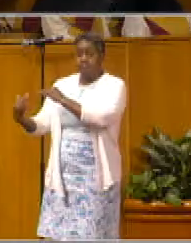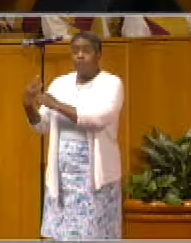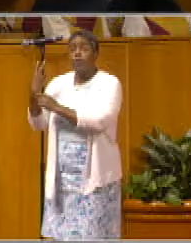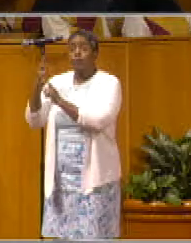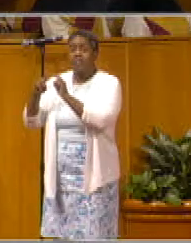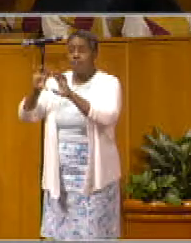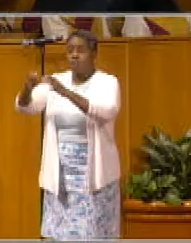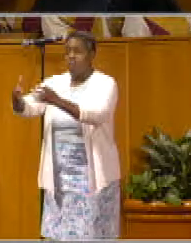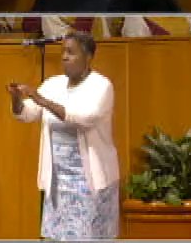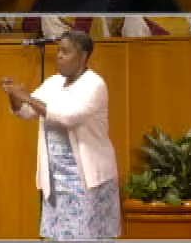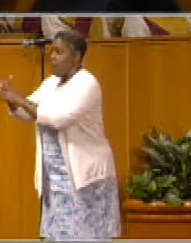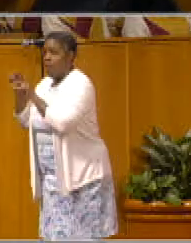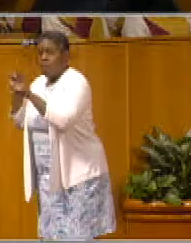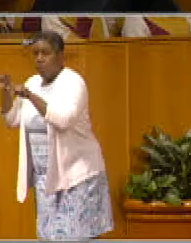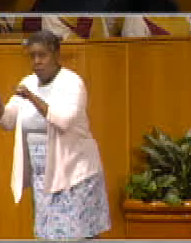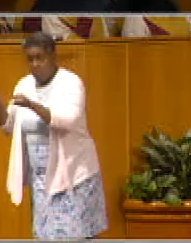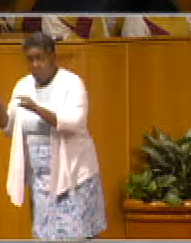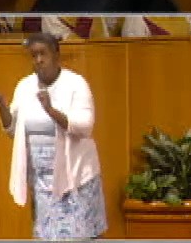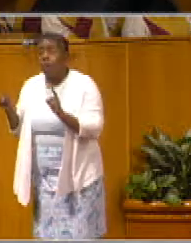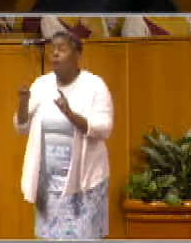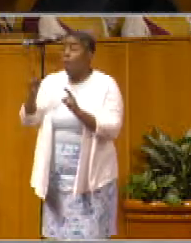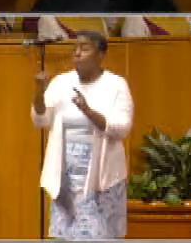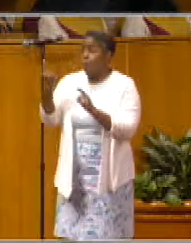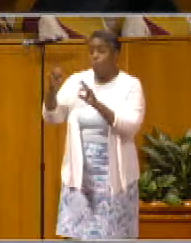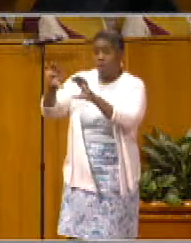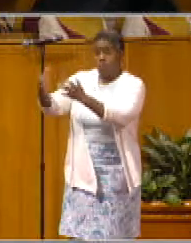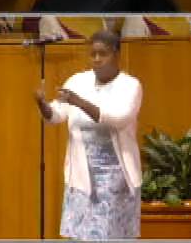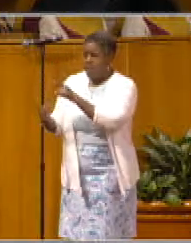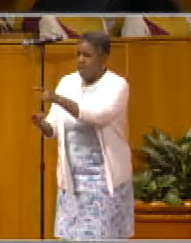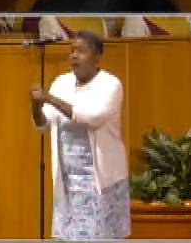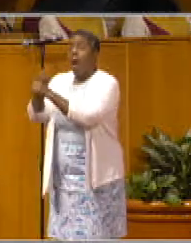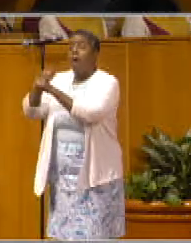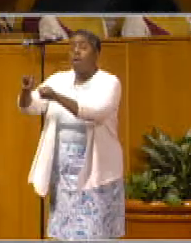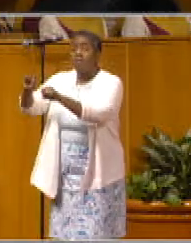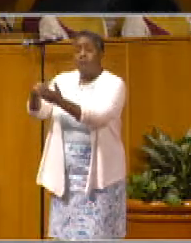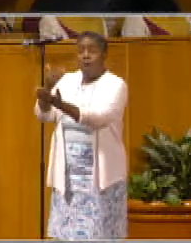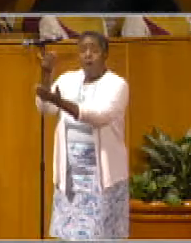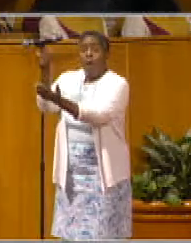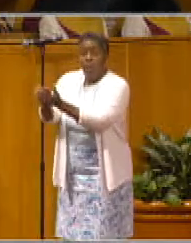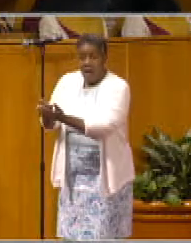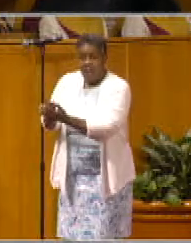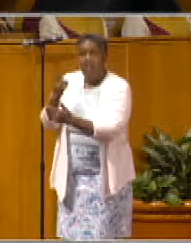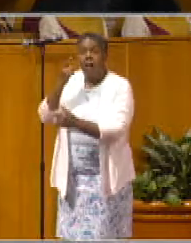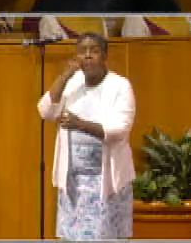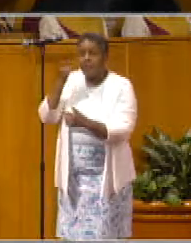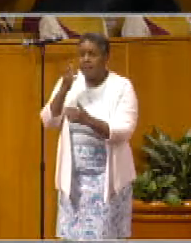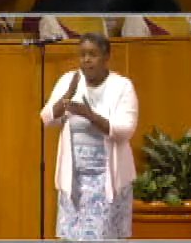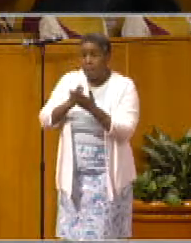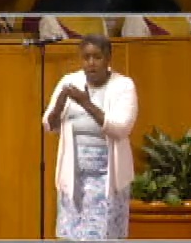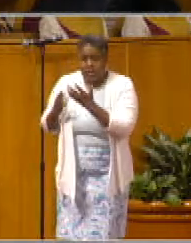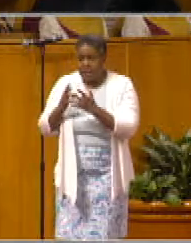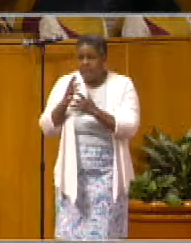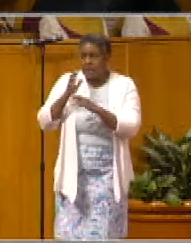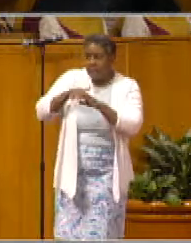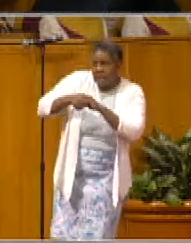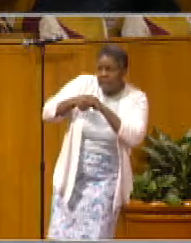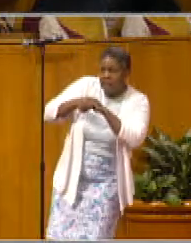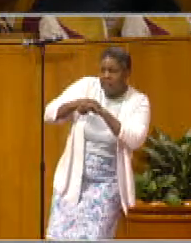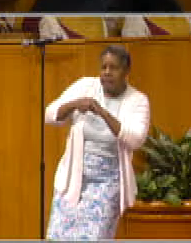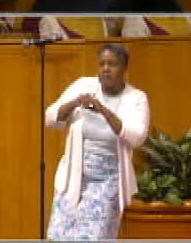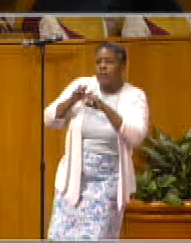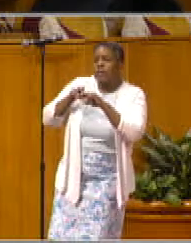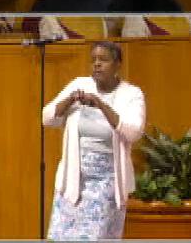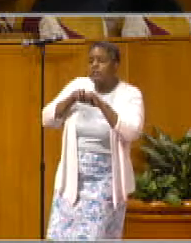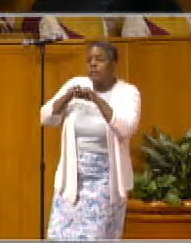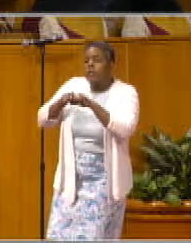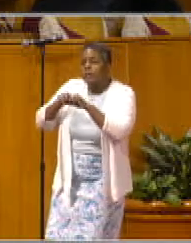folk. There was a group that got to safety holding on to little pieces. They